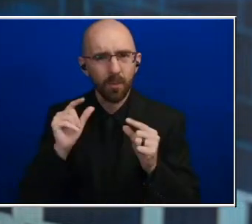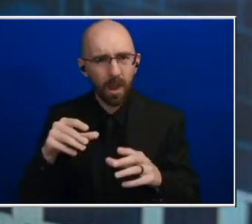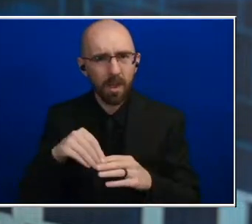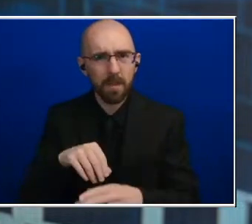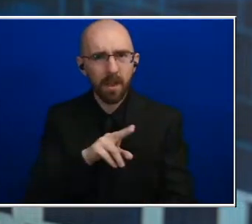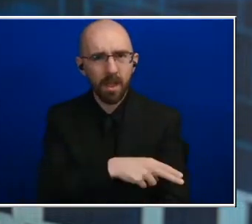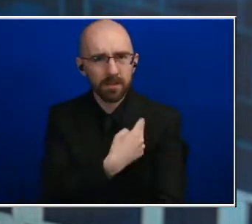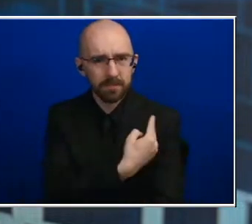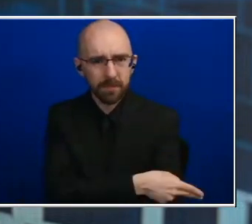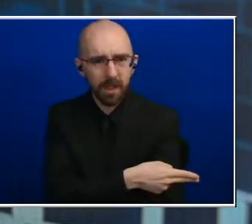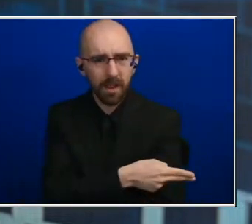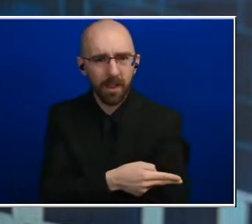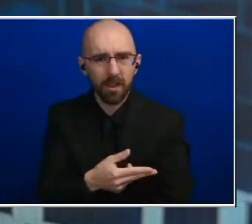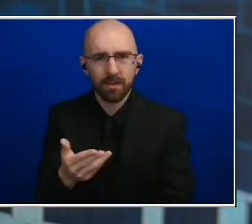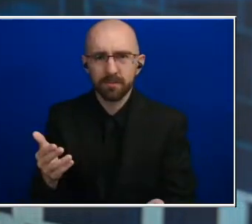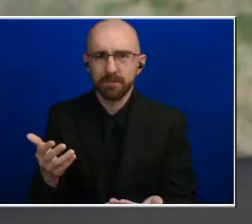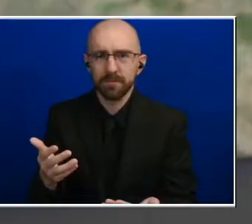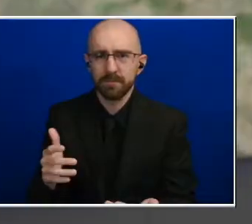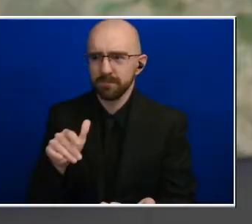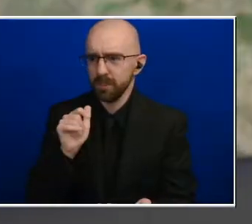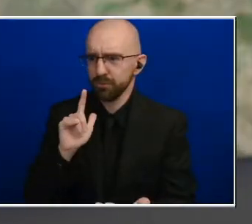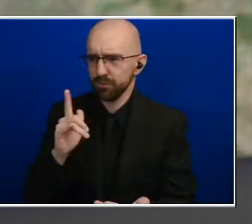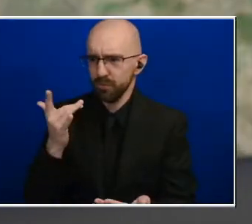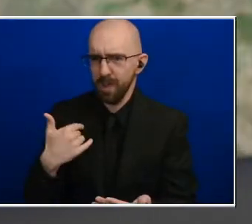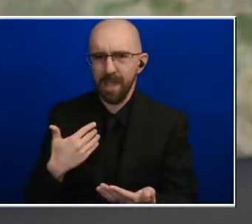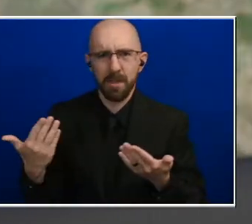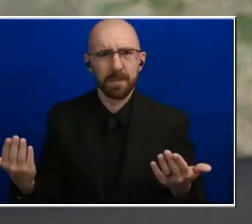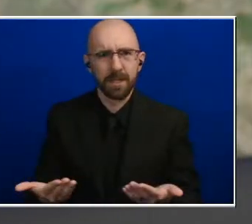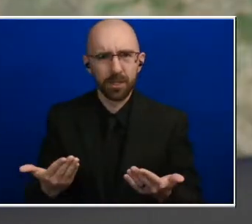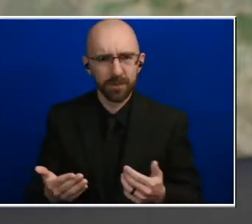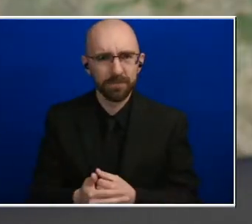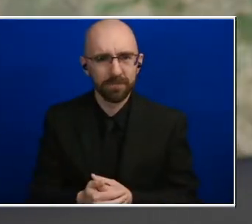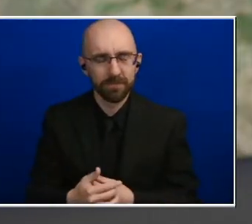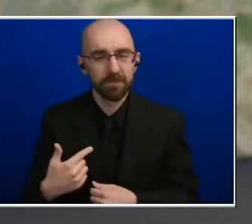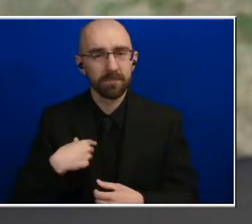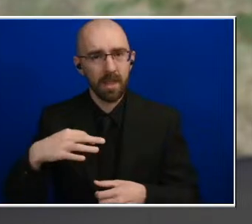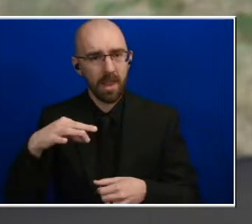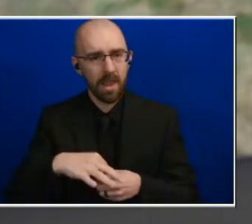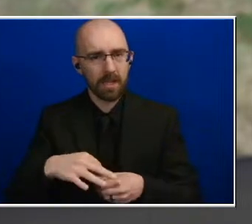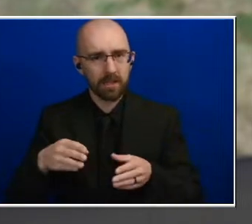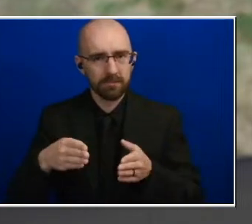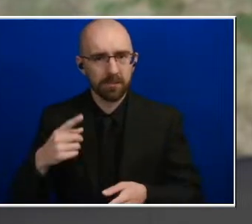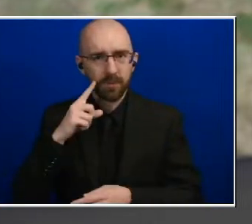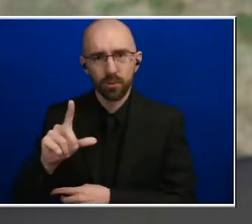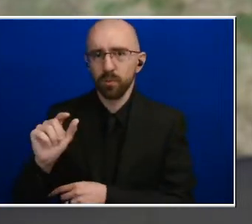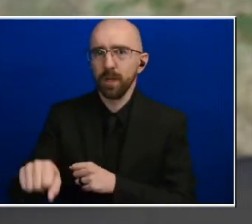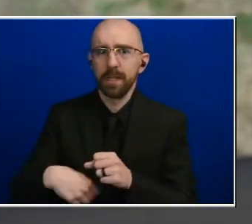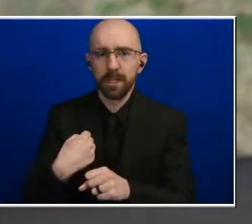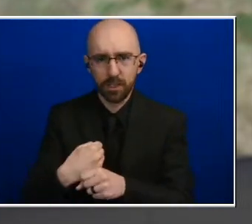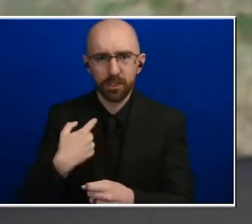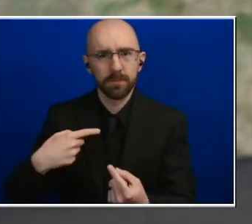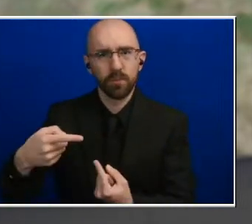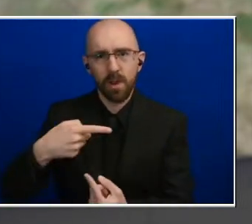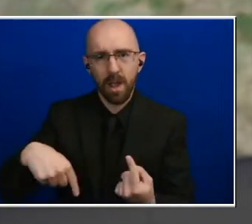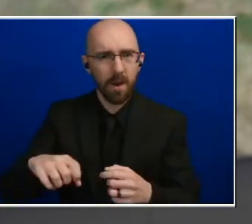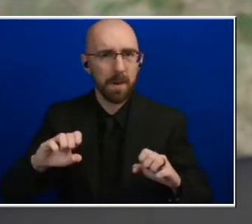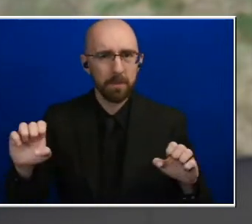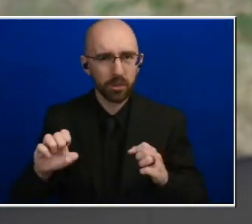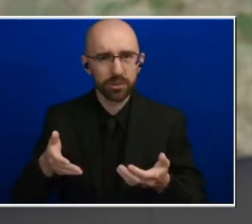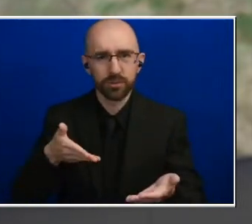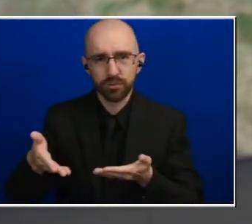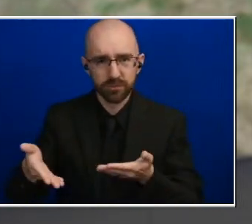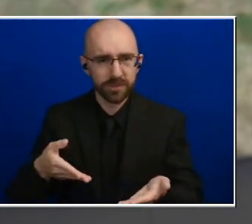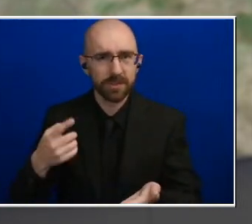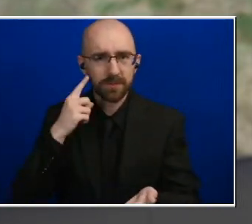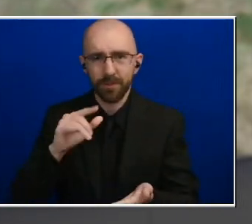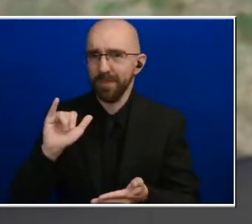unsure of why you're even there. I've been an elected official for 20 years, been around emergency services for that whole